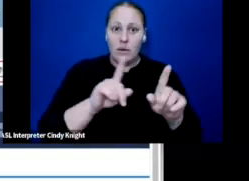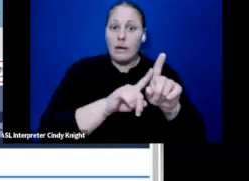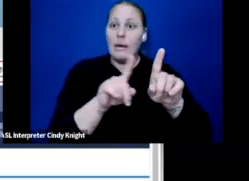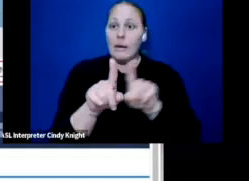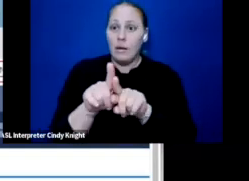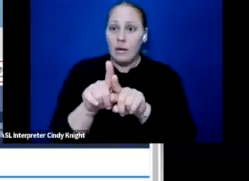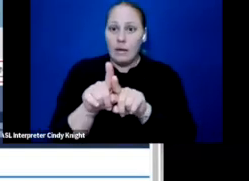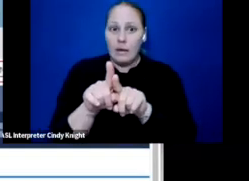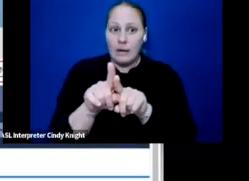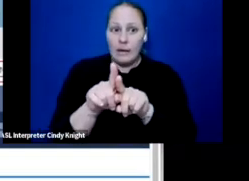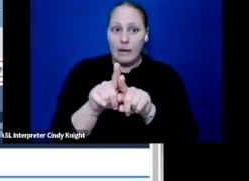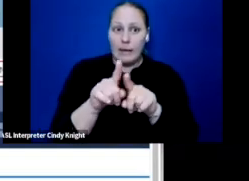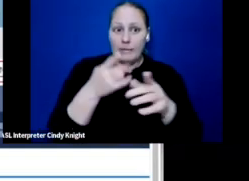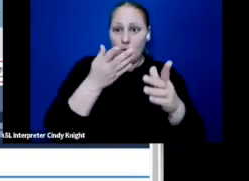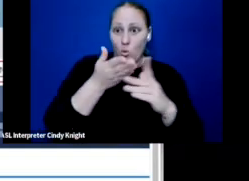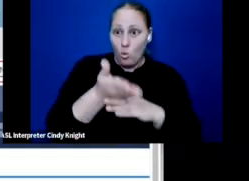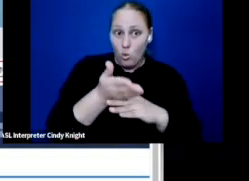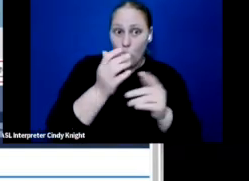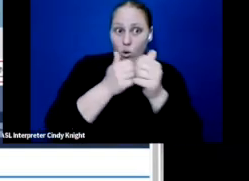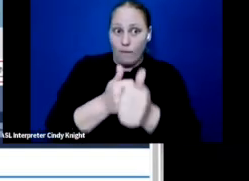the follow-up process,